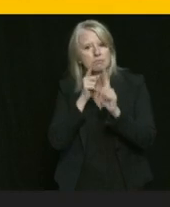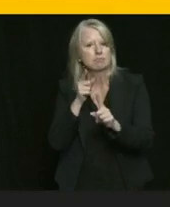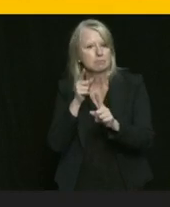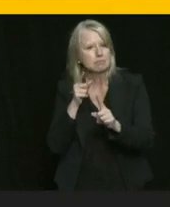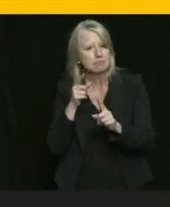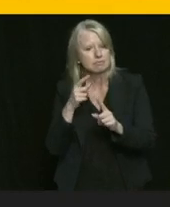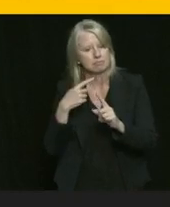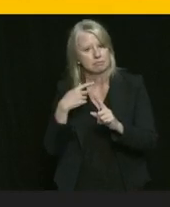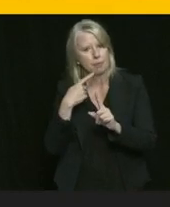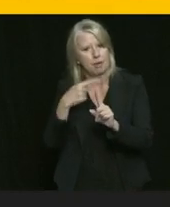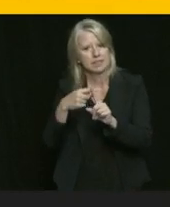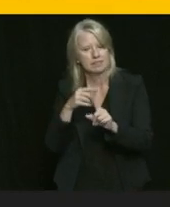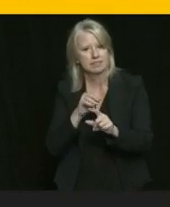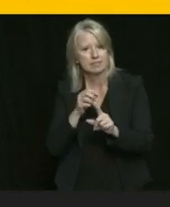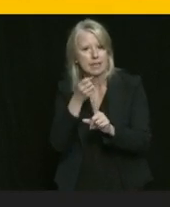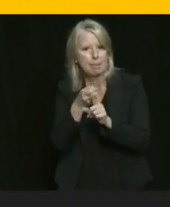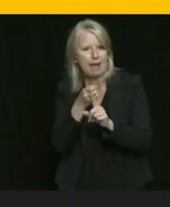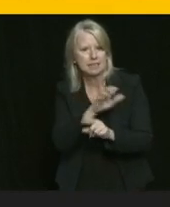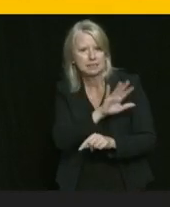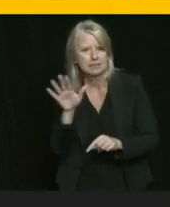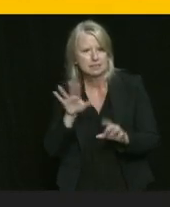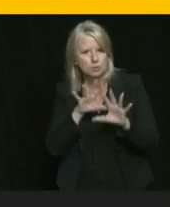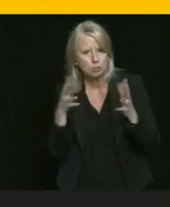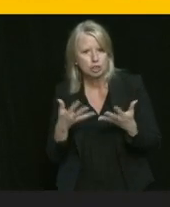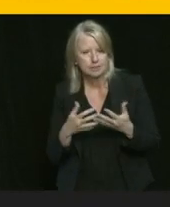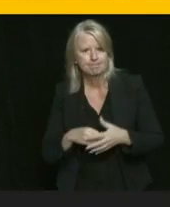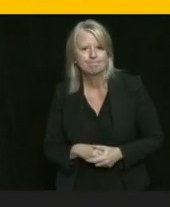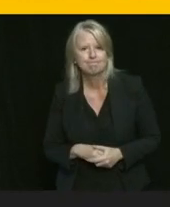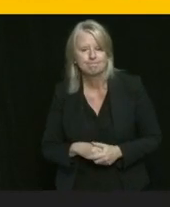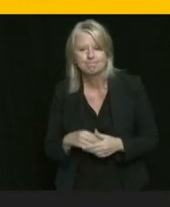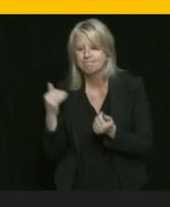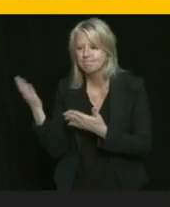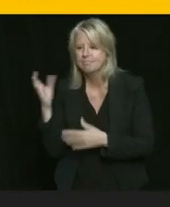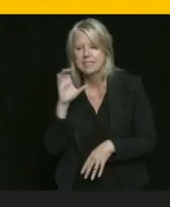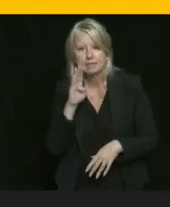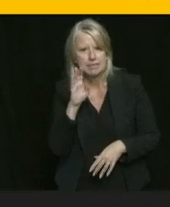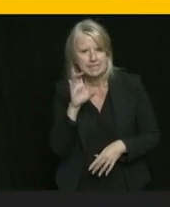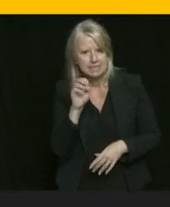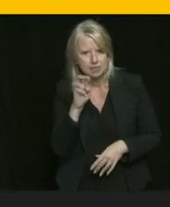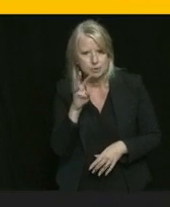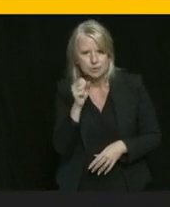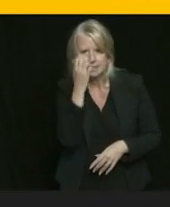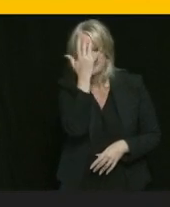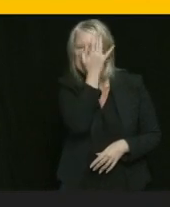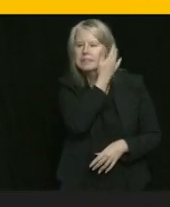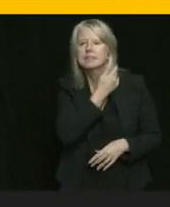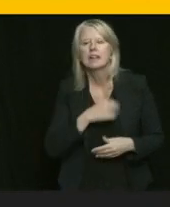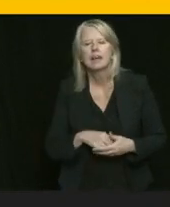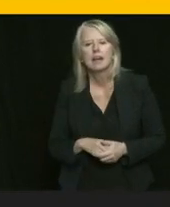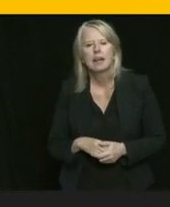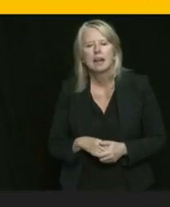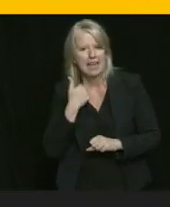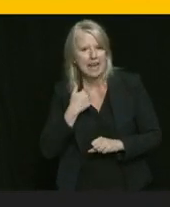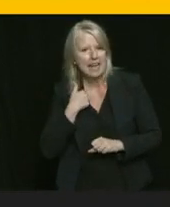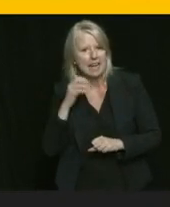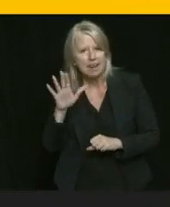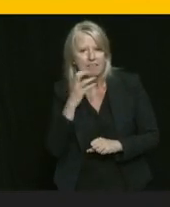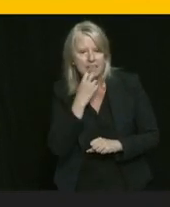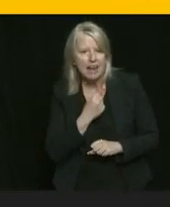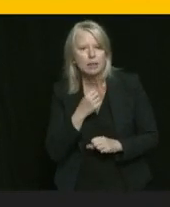have a positive impact in the world. David Thurton, CBC News. Prime Minister, CBC News has reached out to a number